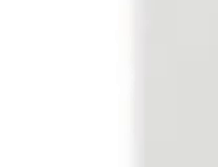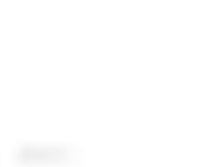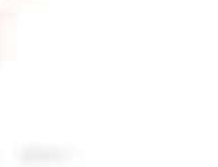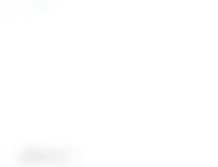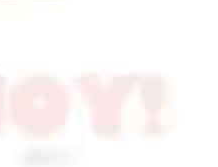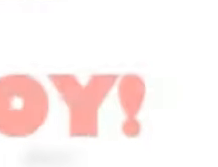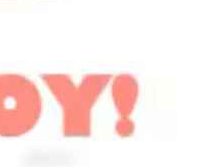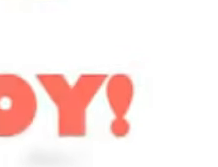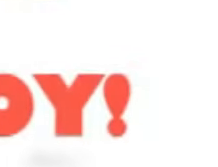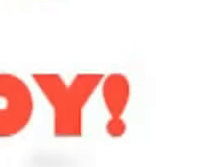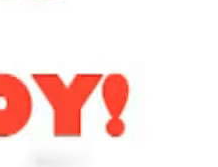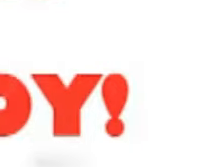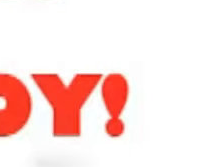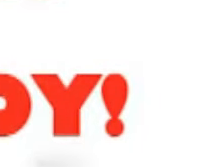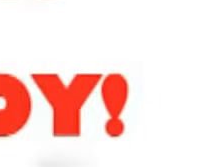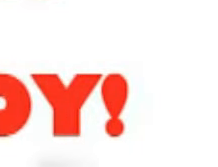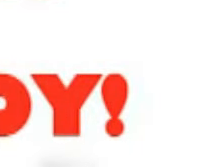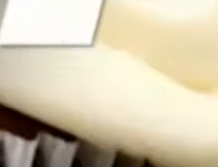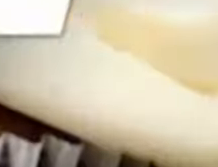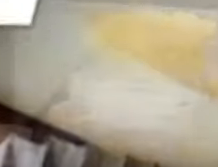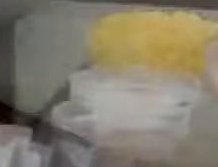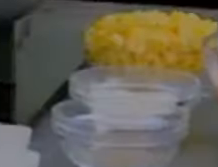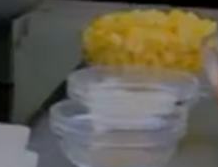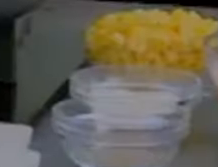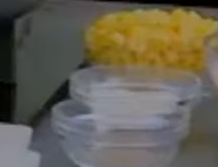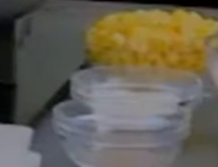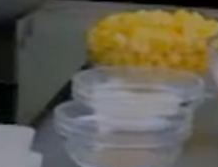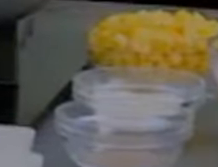Bomba. Cook, eat, enjoy.